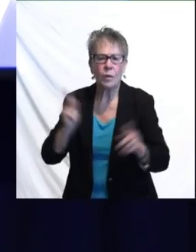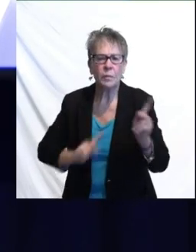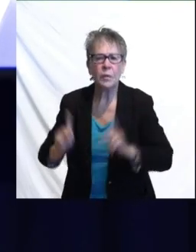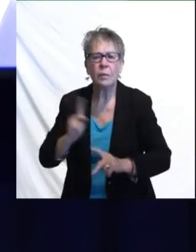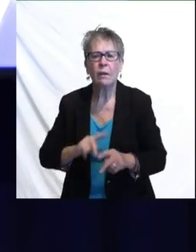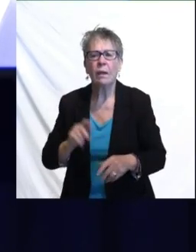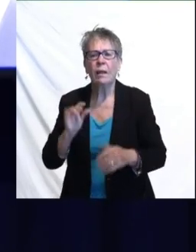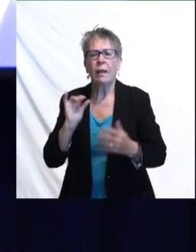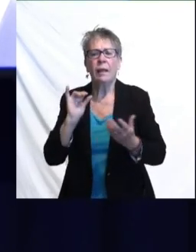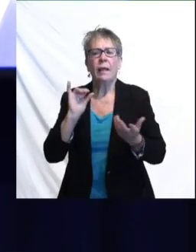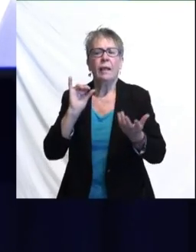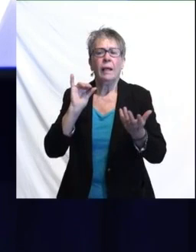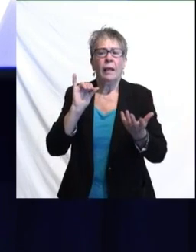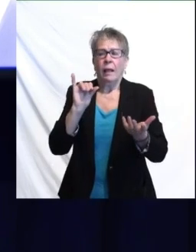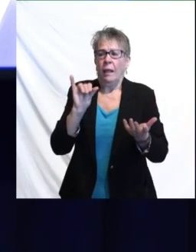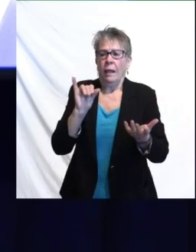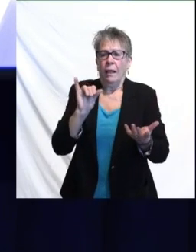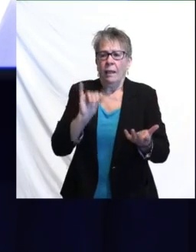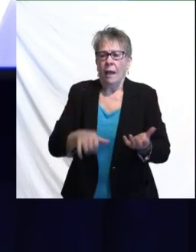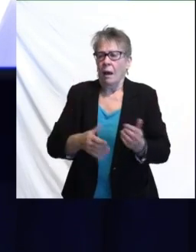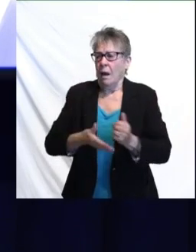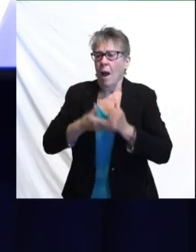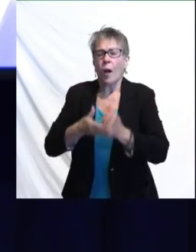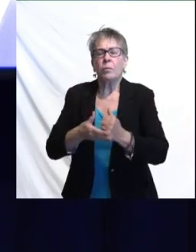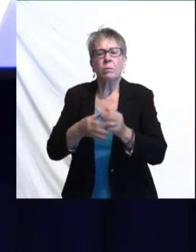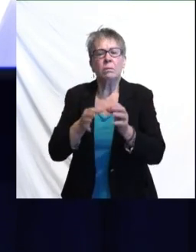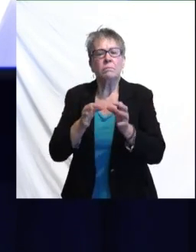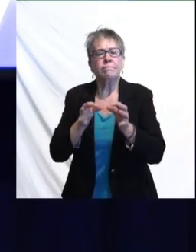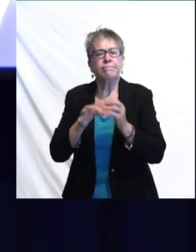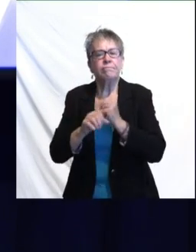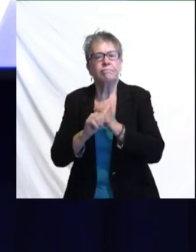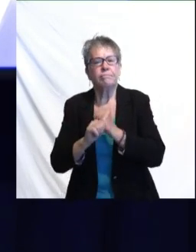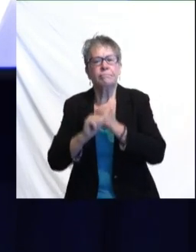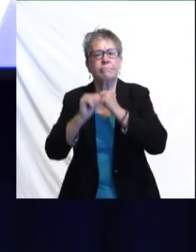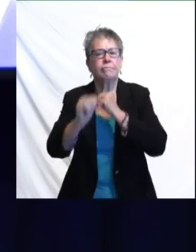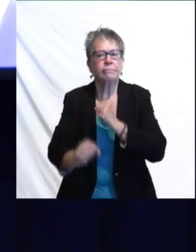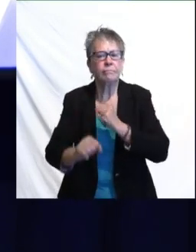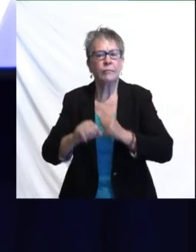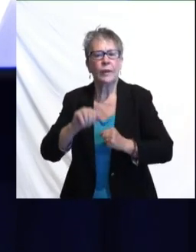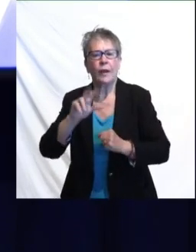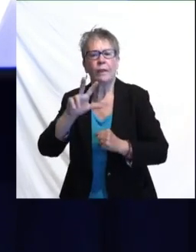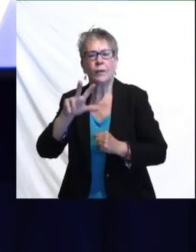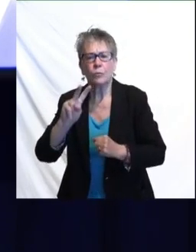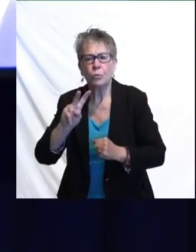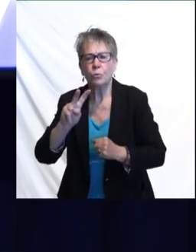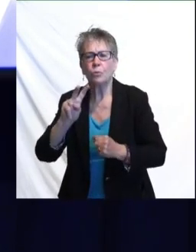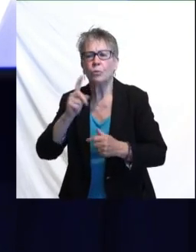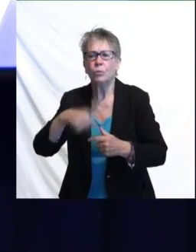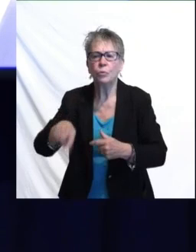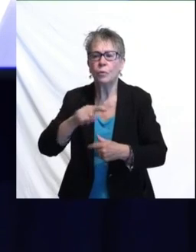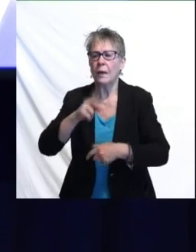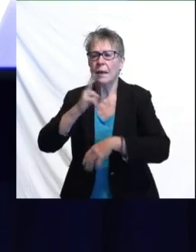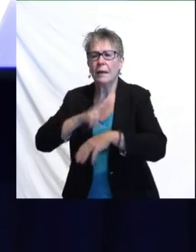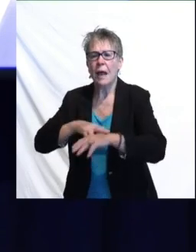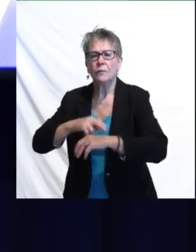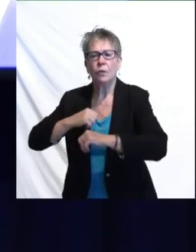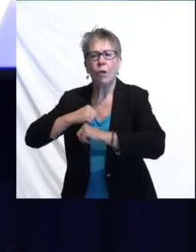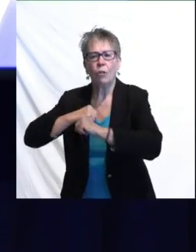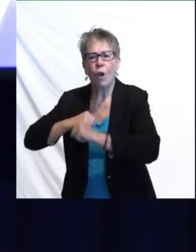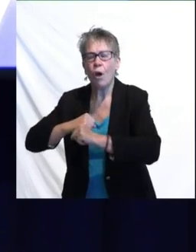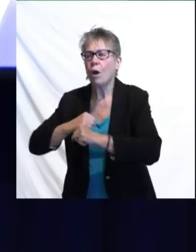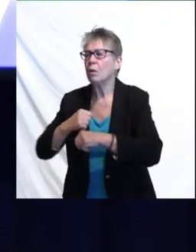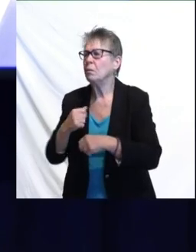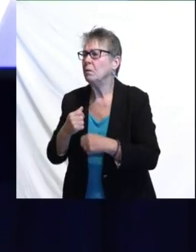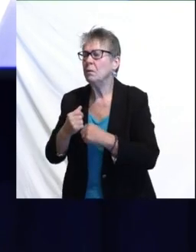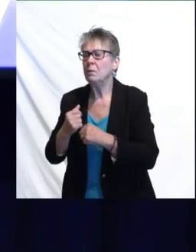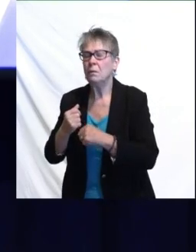National Guard staff at our DeMava nursing homes as well as at our vaccine sites. And to your point, the ease of